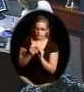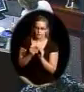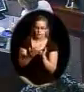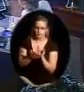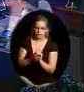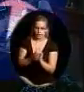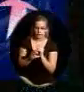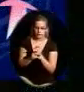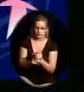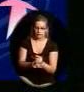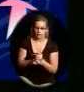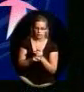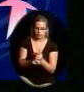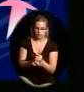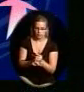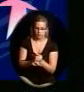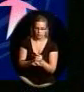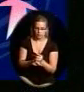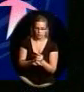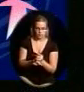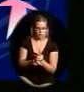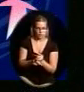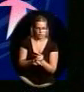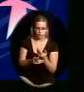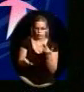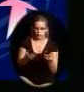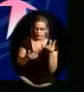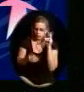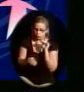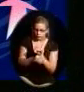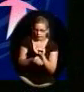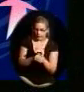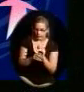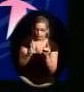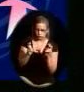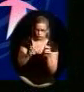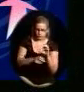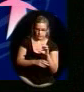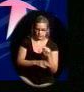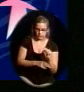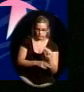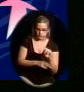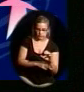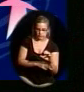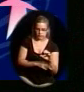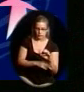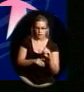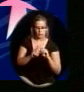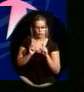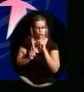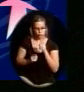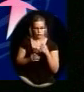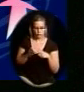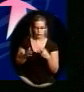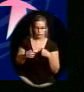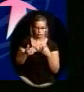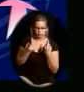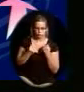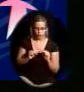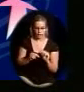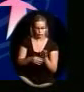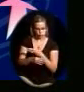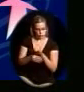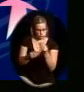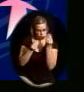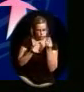care. You might hear tonight the term CTC, but truly what we're trying to share with you tonight and the